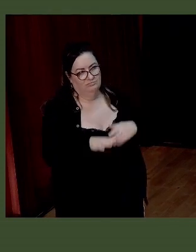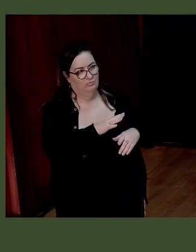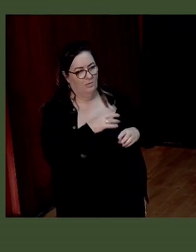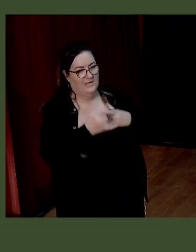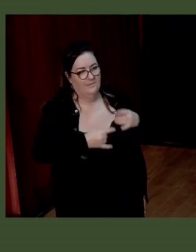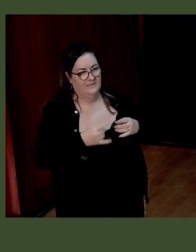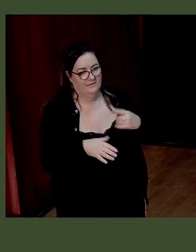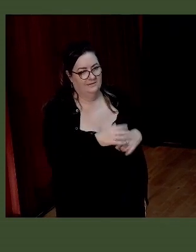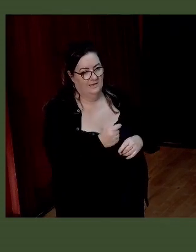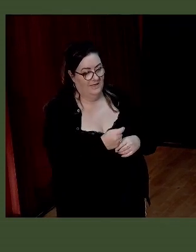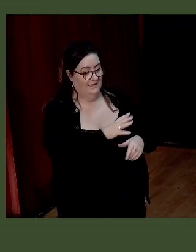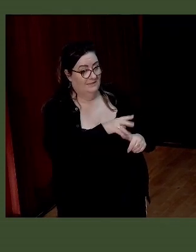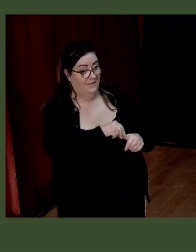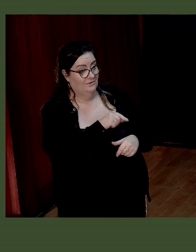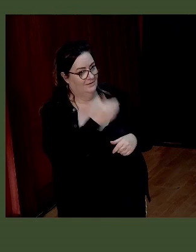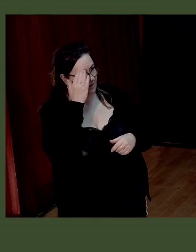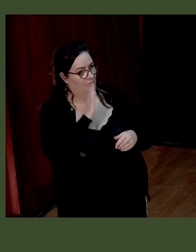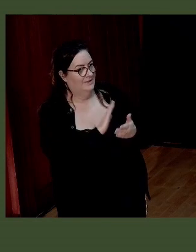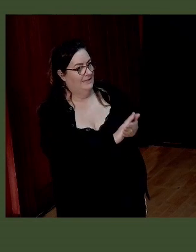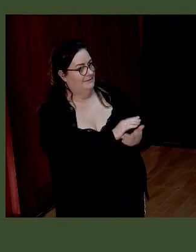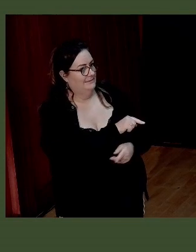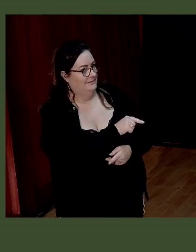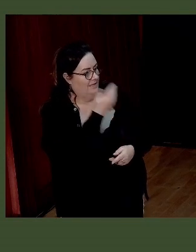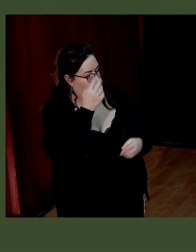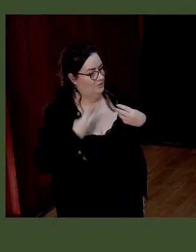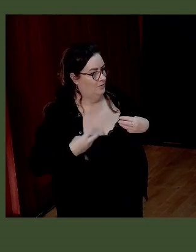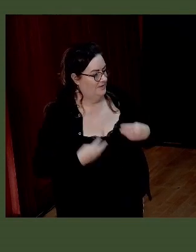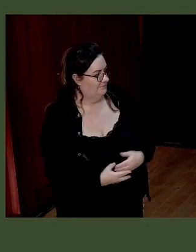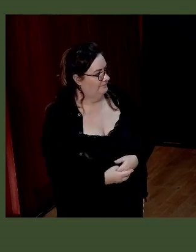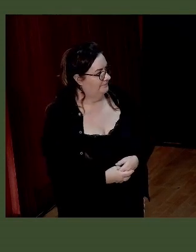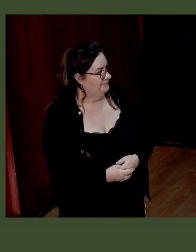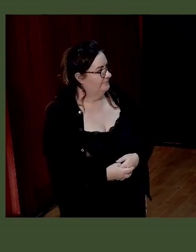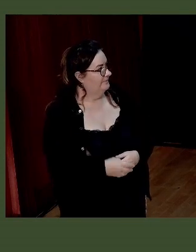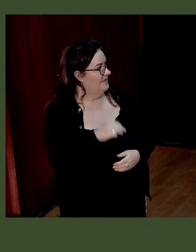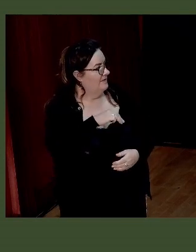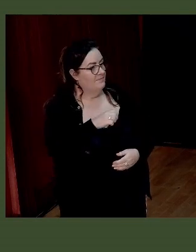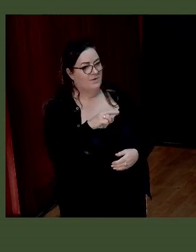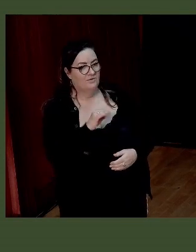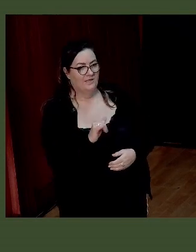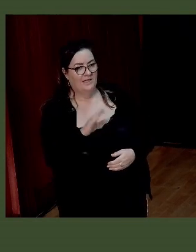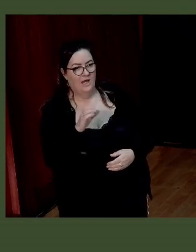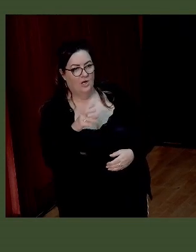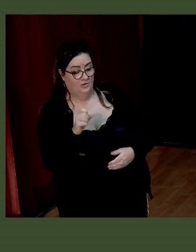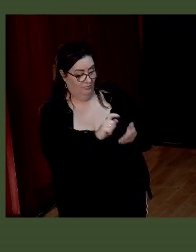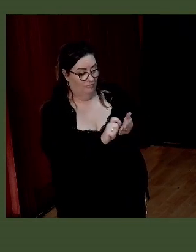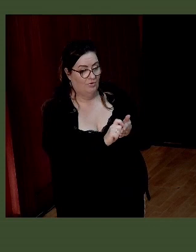general and Irish women in particular. As Maria Luddy has written, it is